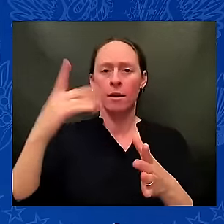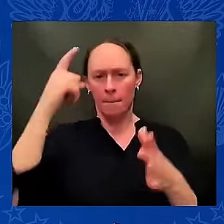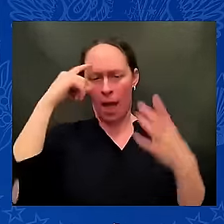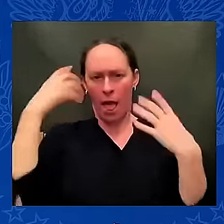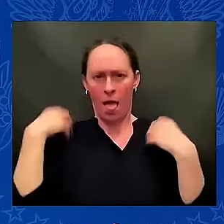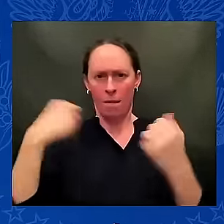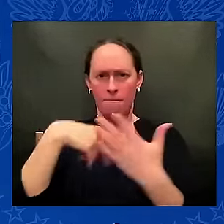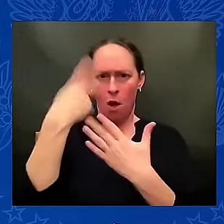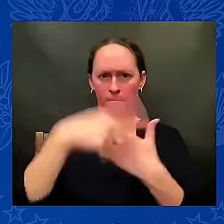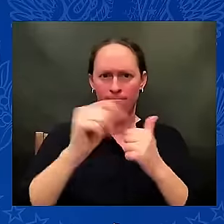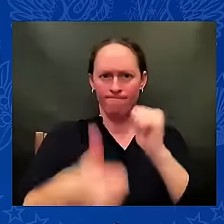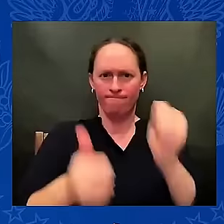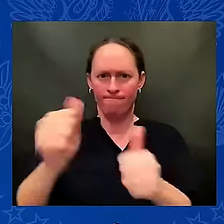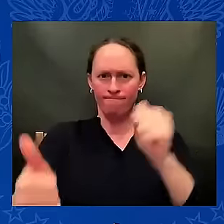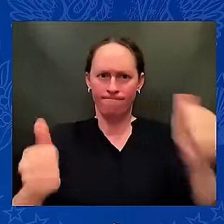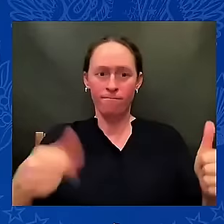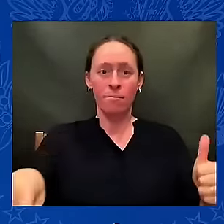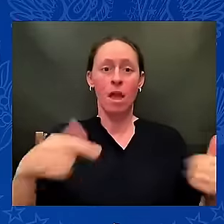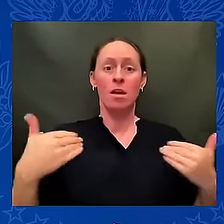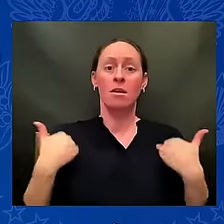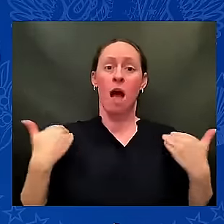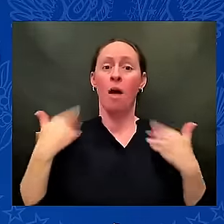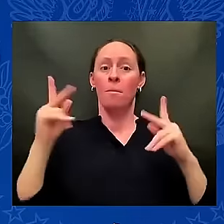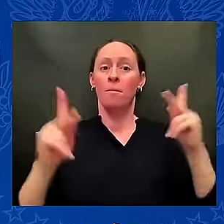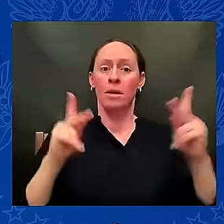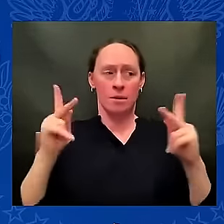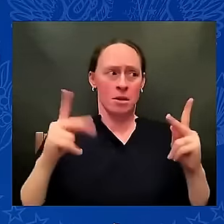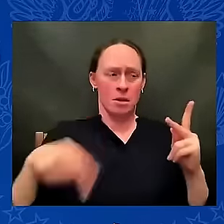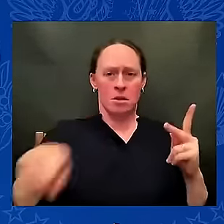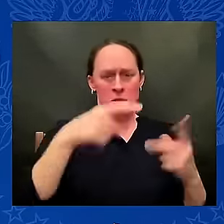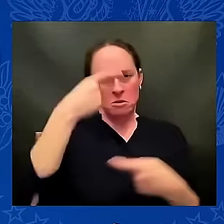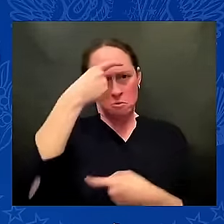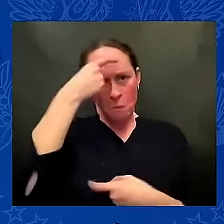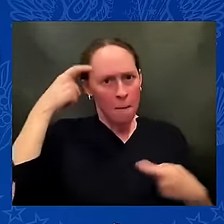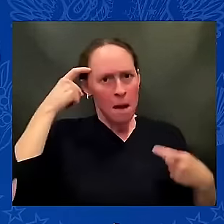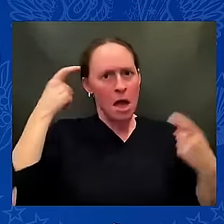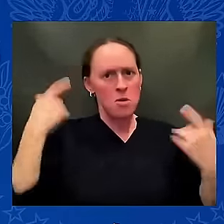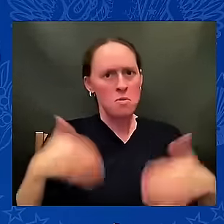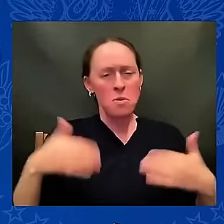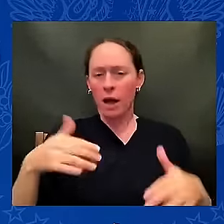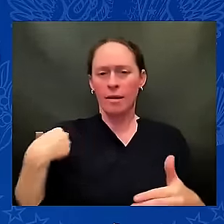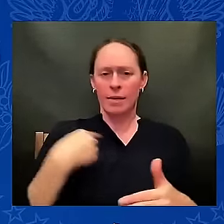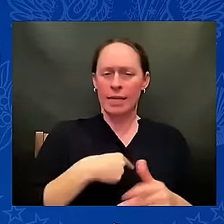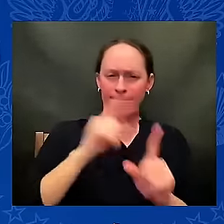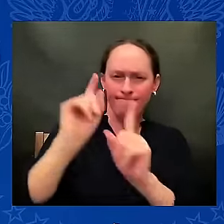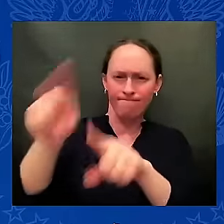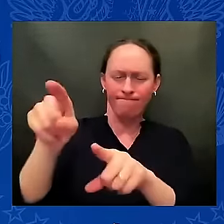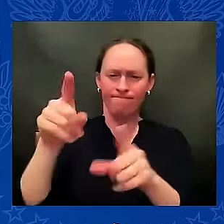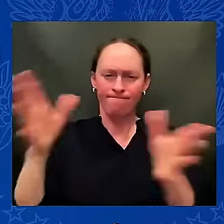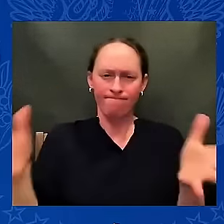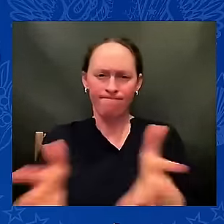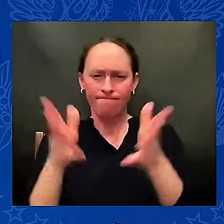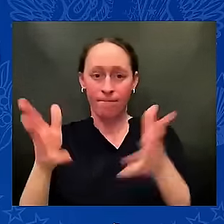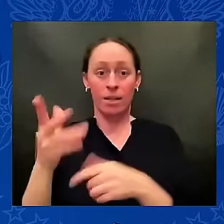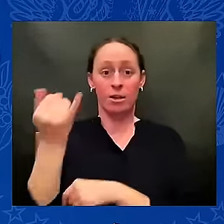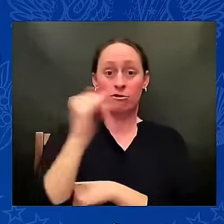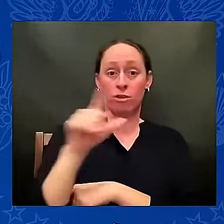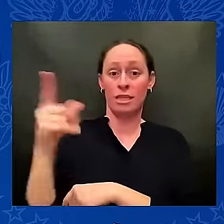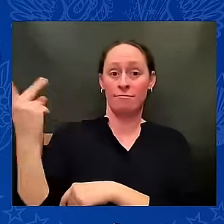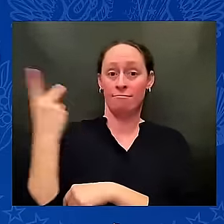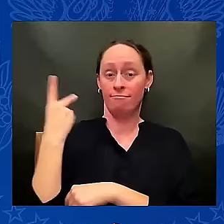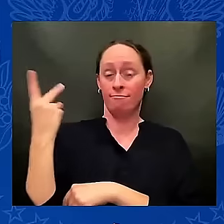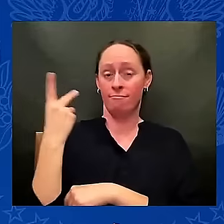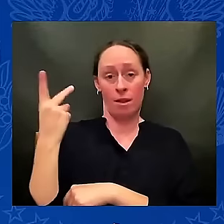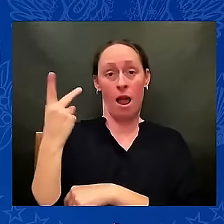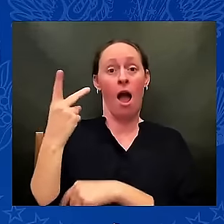trauma. As an educator, this is something Jill cares deeply about, my wife, just as she traveled